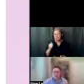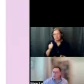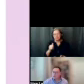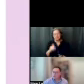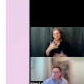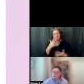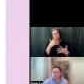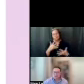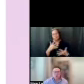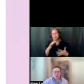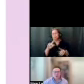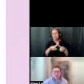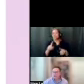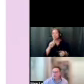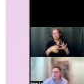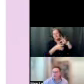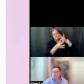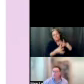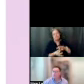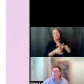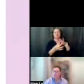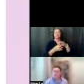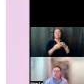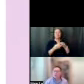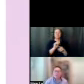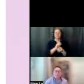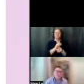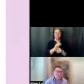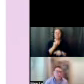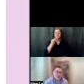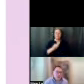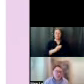Asian culture and the intersectionality of disability, right?